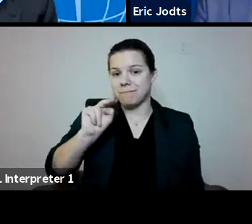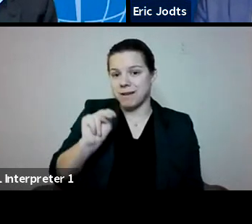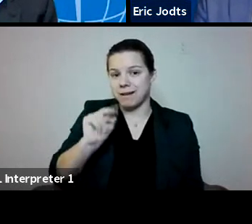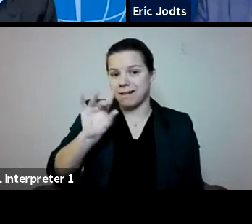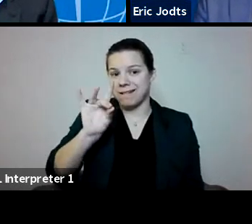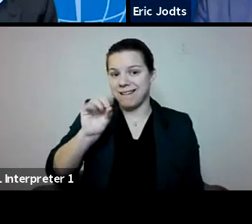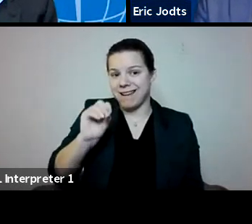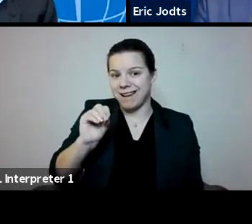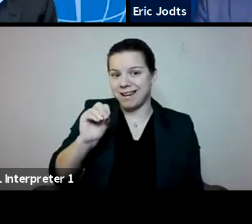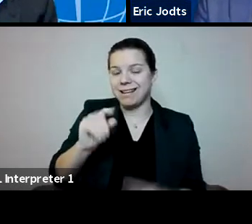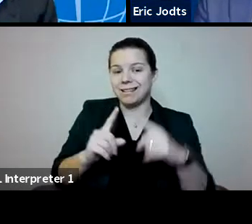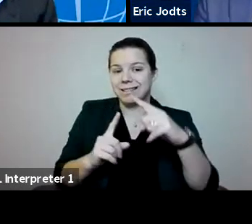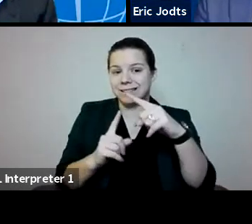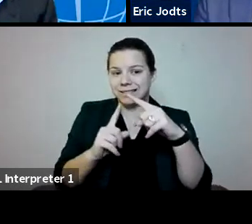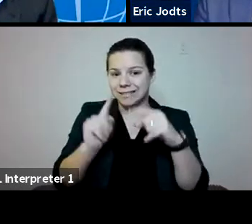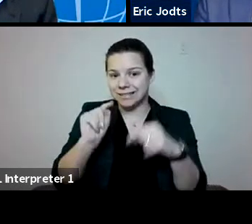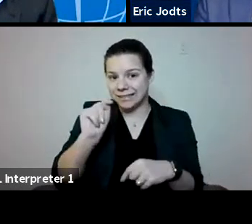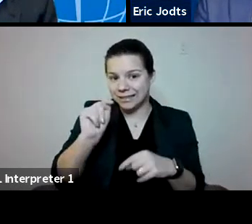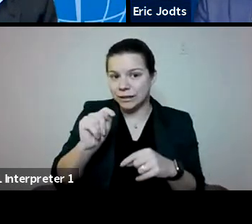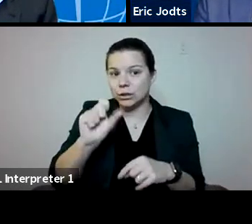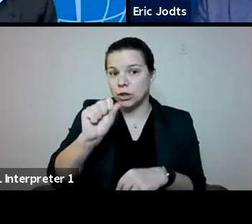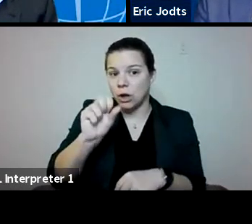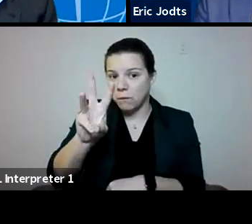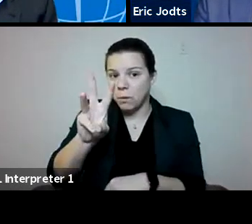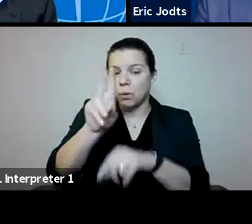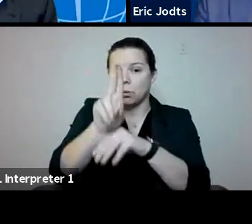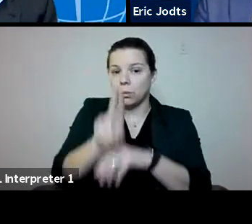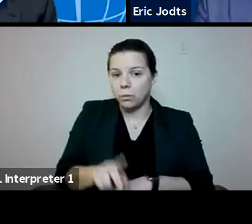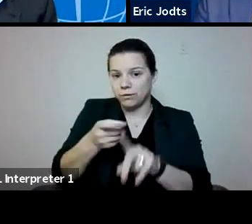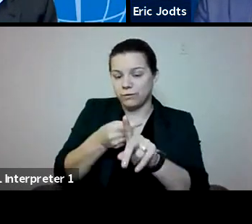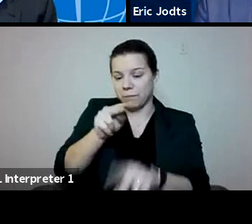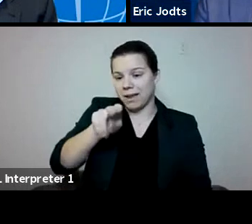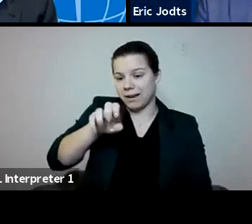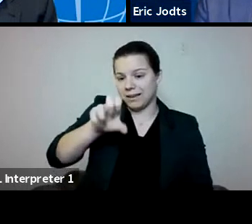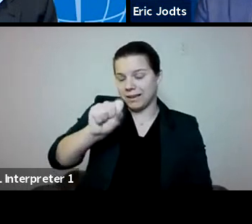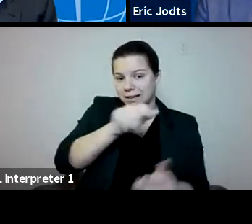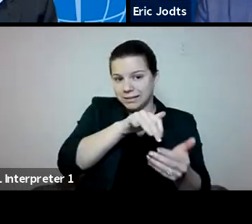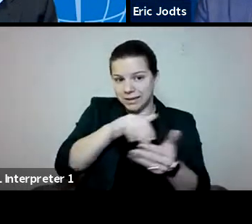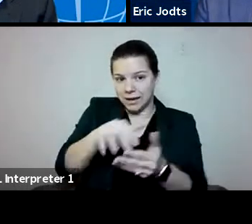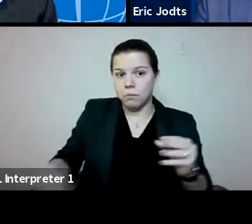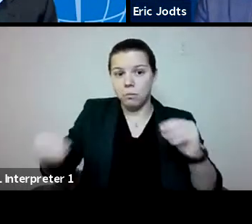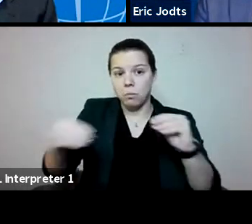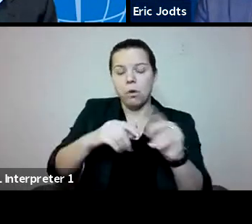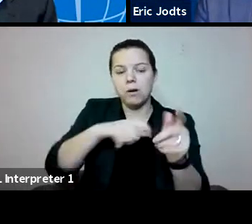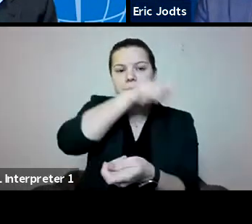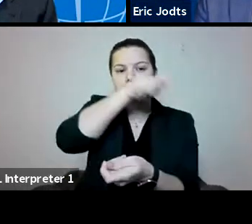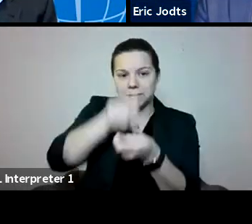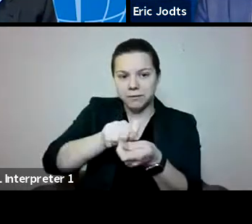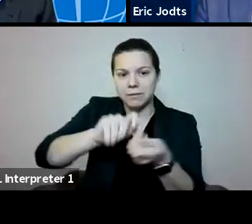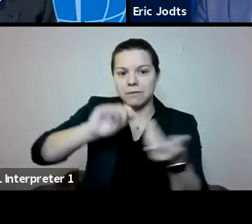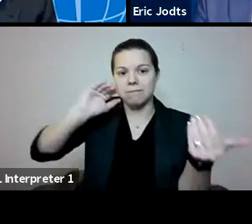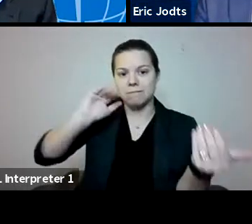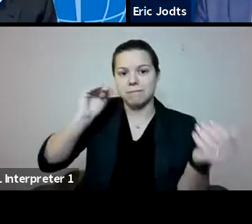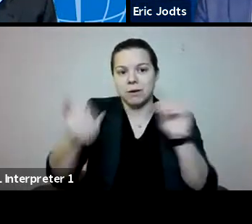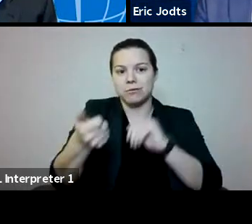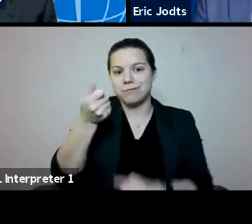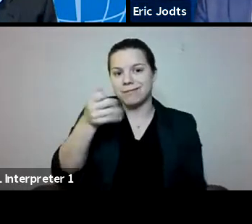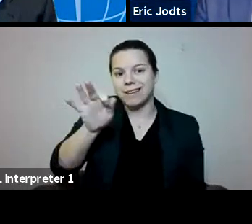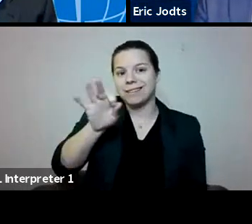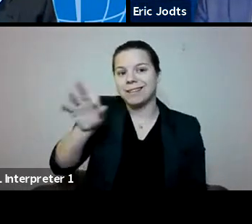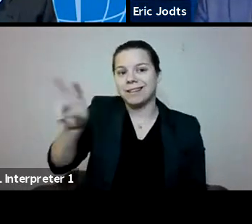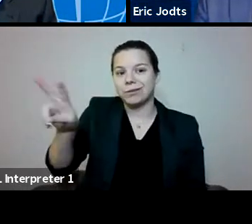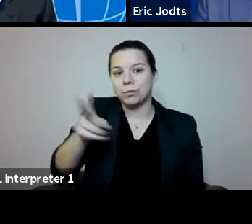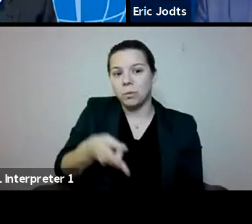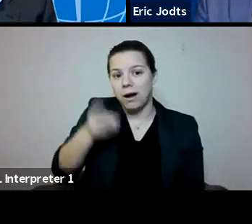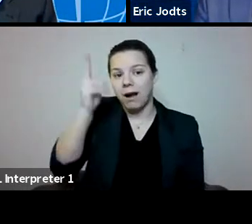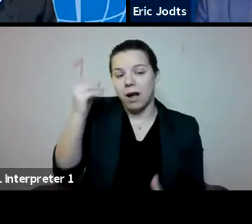was used for the NES study more precise than the ones used in the 1992 high annoyance model?